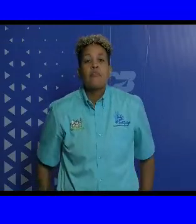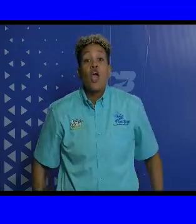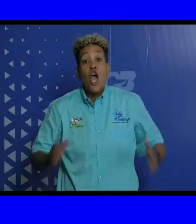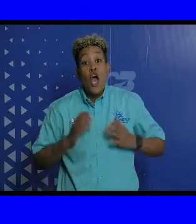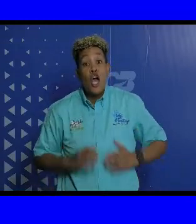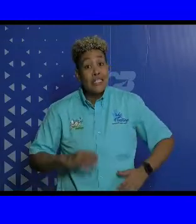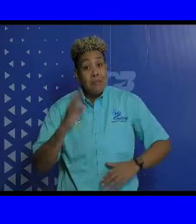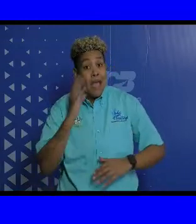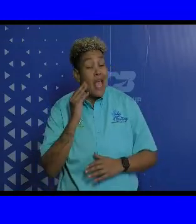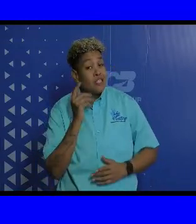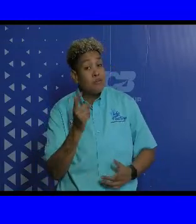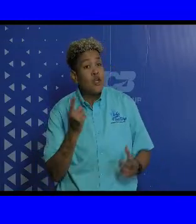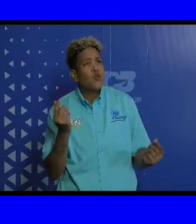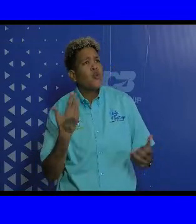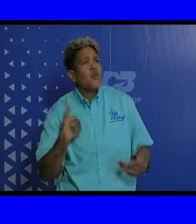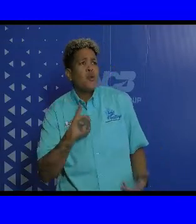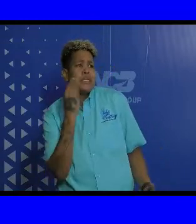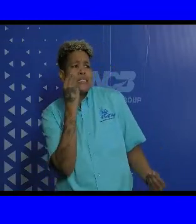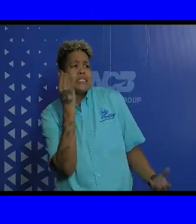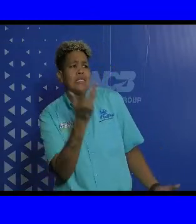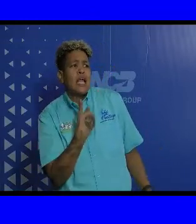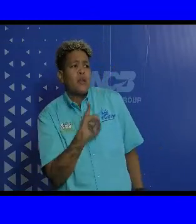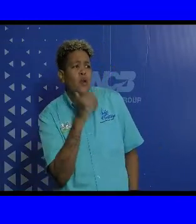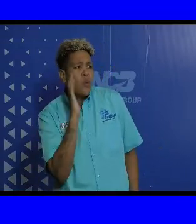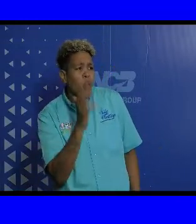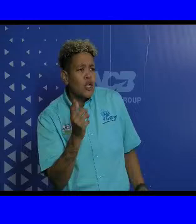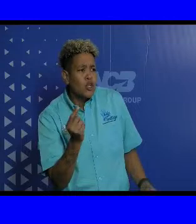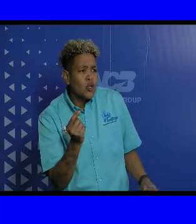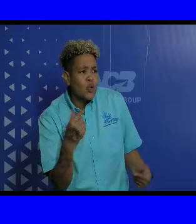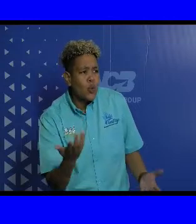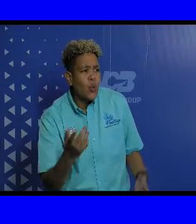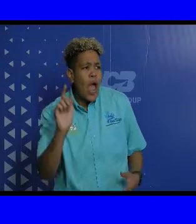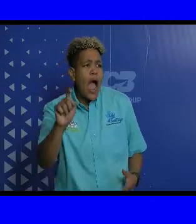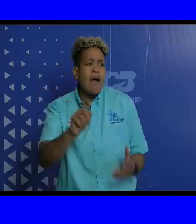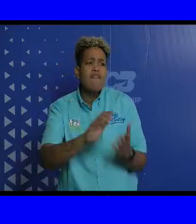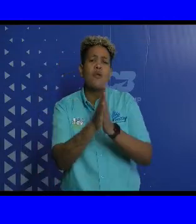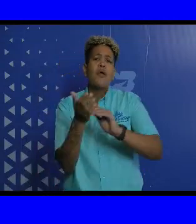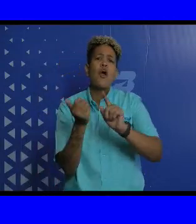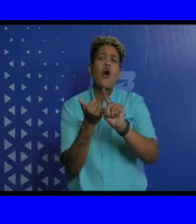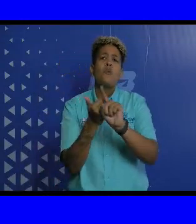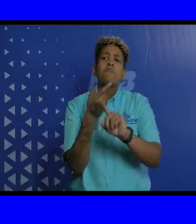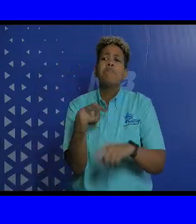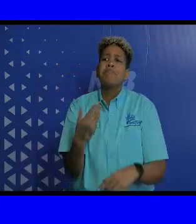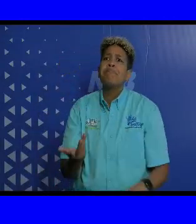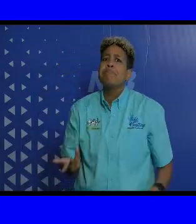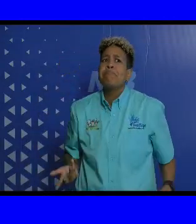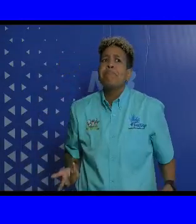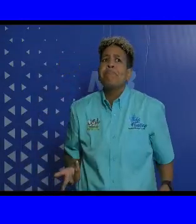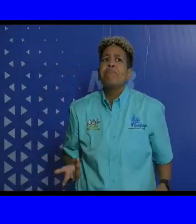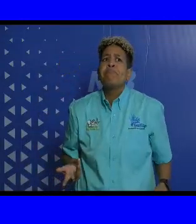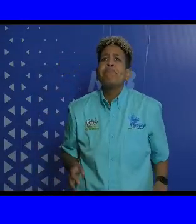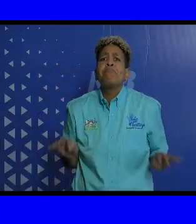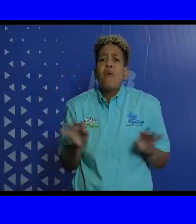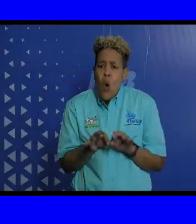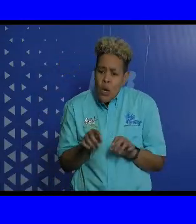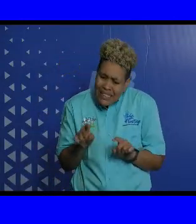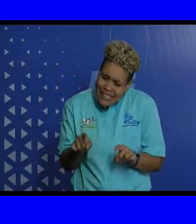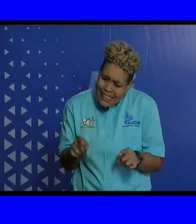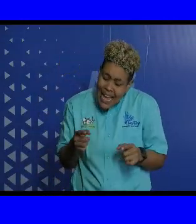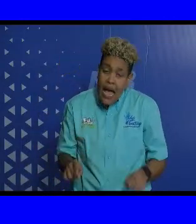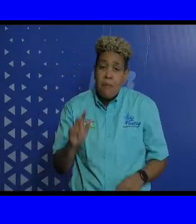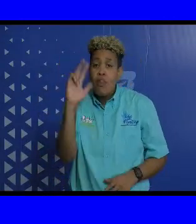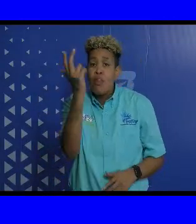Customer experience, do what we said we were going to do, had to become an imperative.